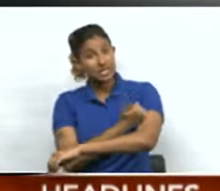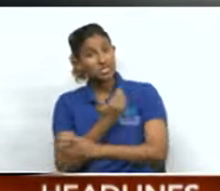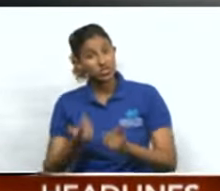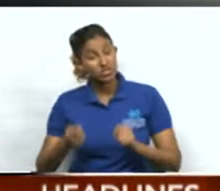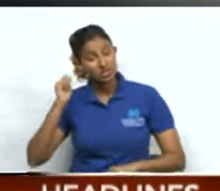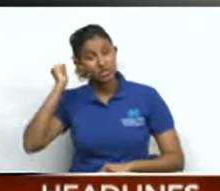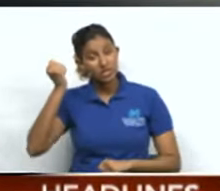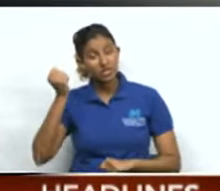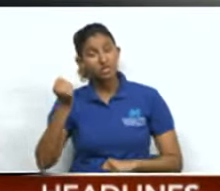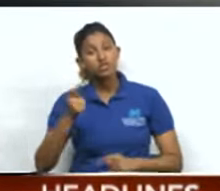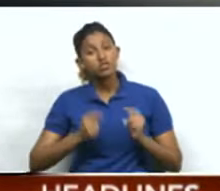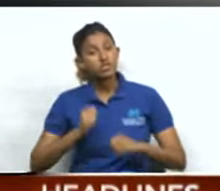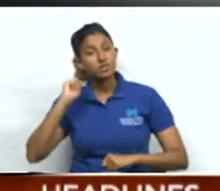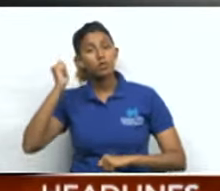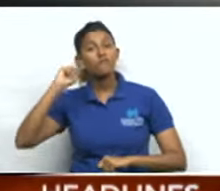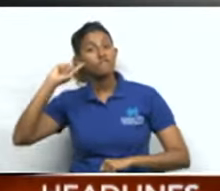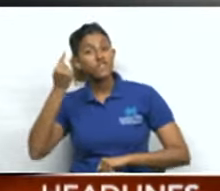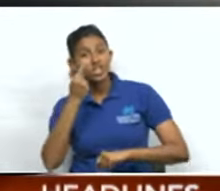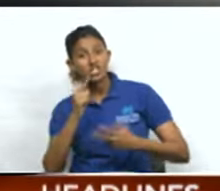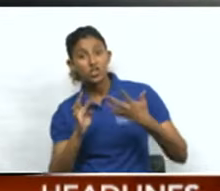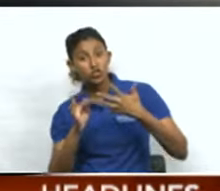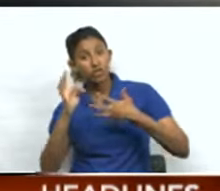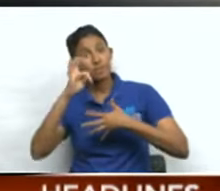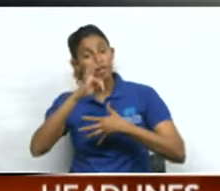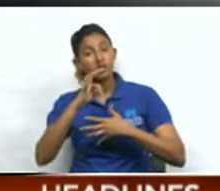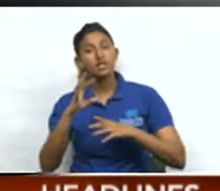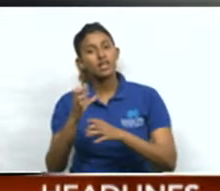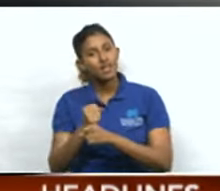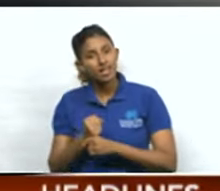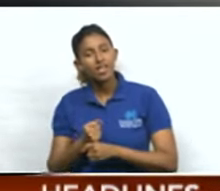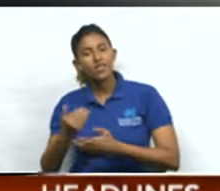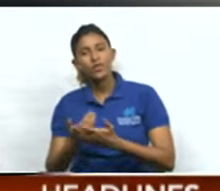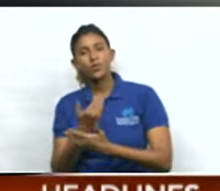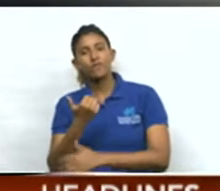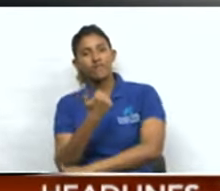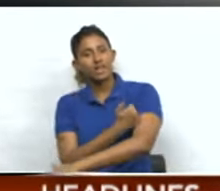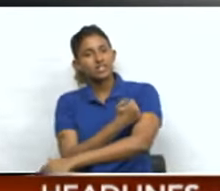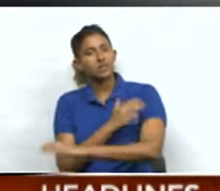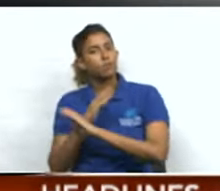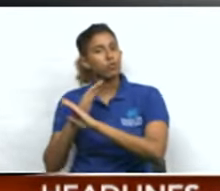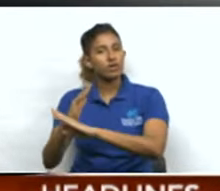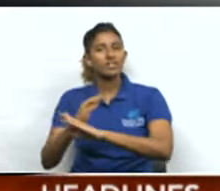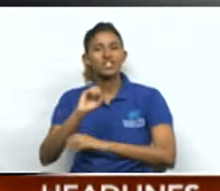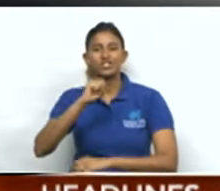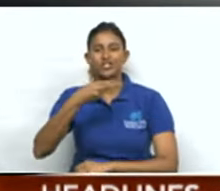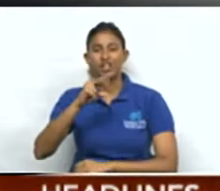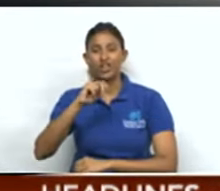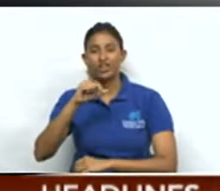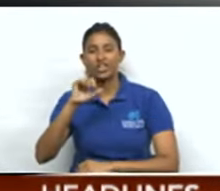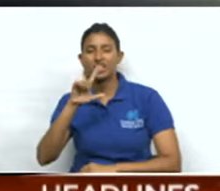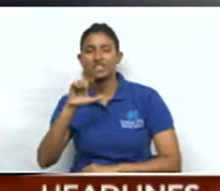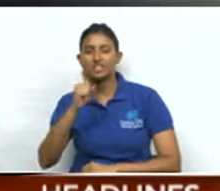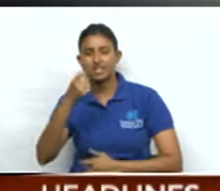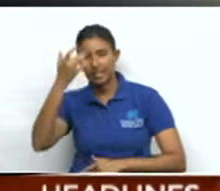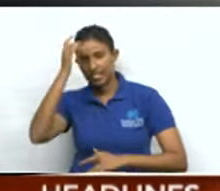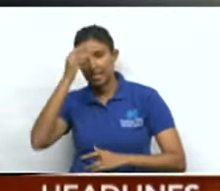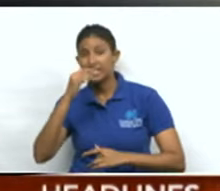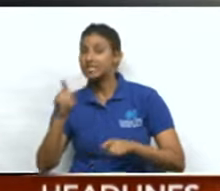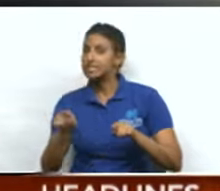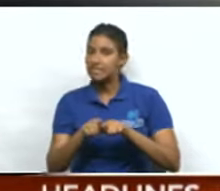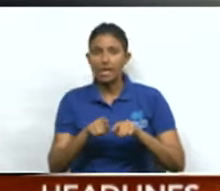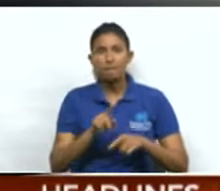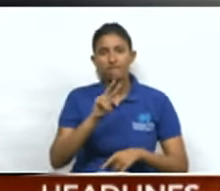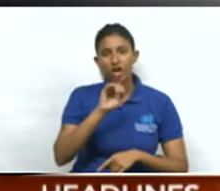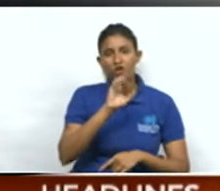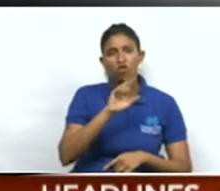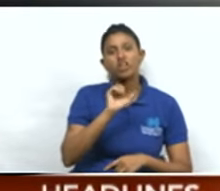Rhea, TNT is the first in the Caribbean region to get its hands on the new vaccine to prevent shingles, a disease caused by the same virus that causes